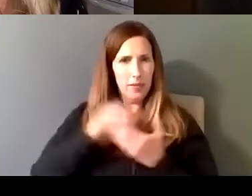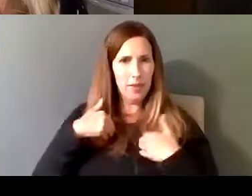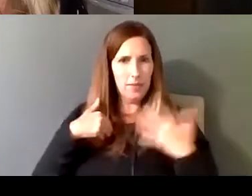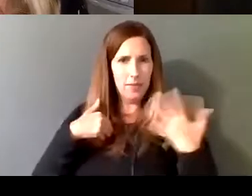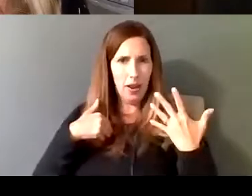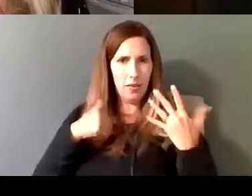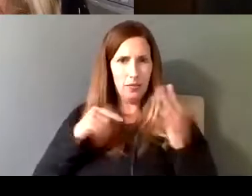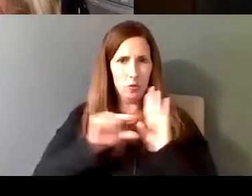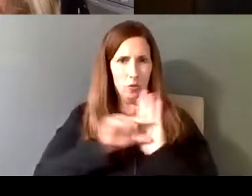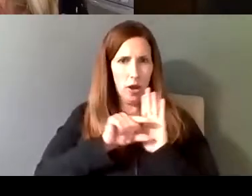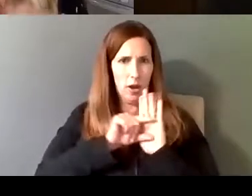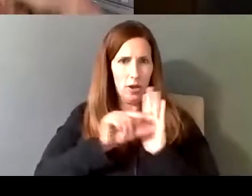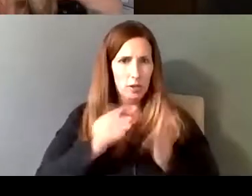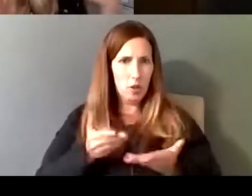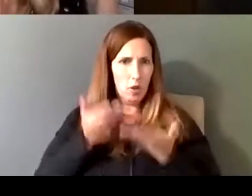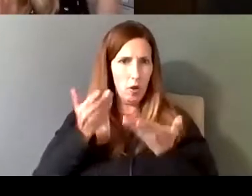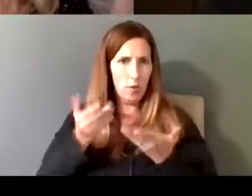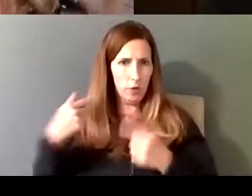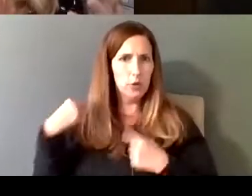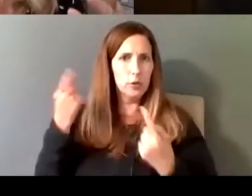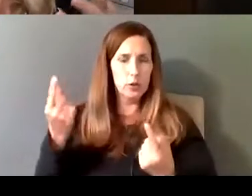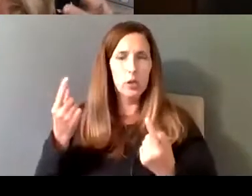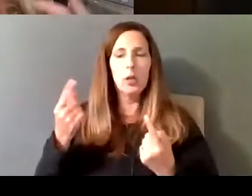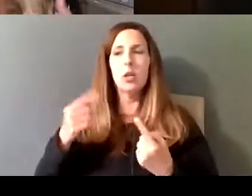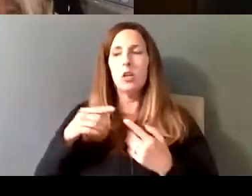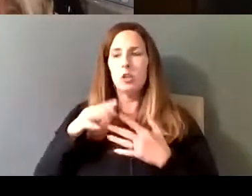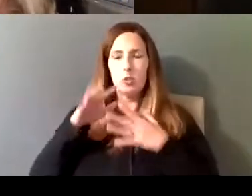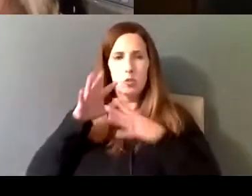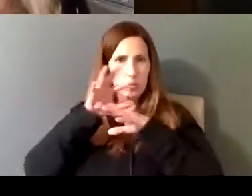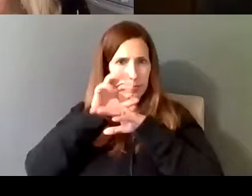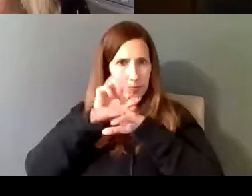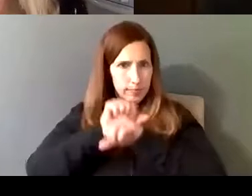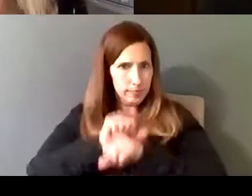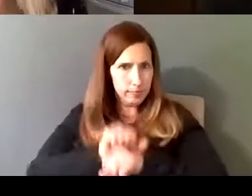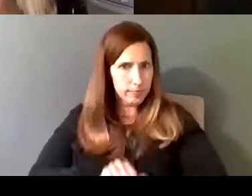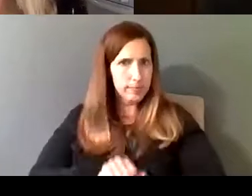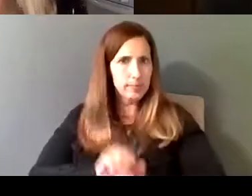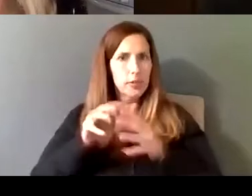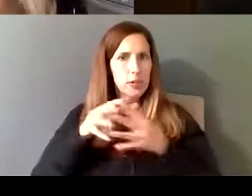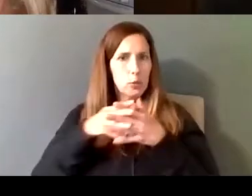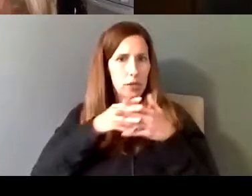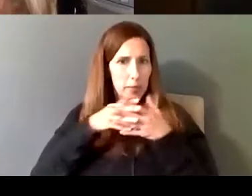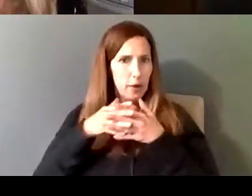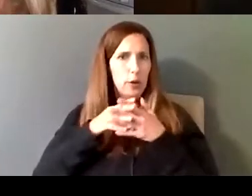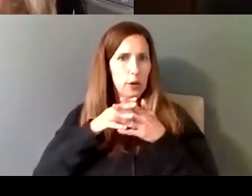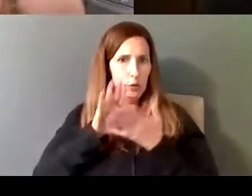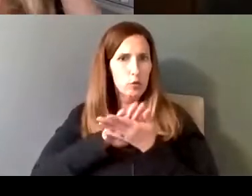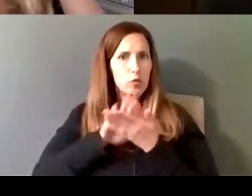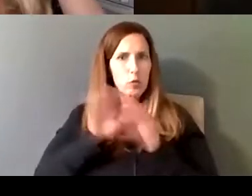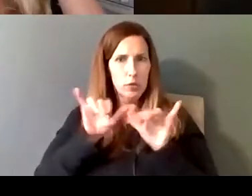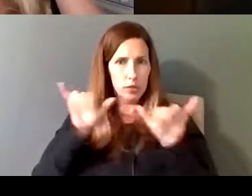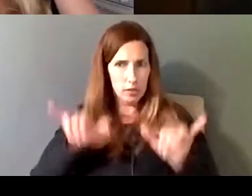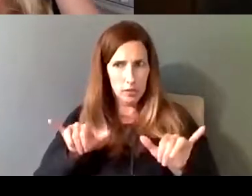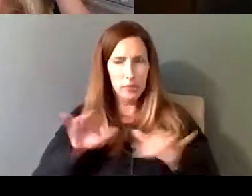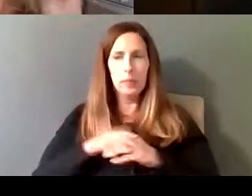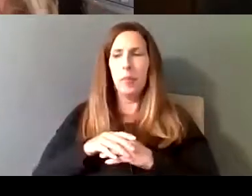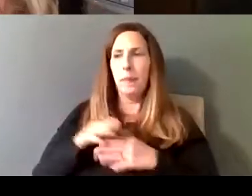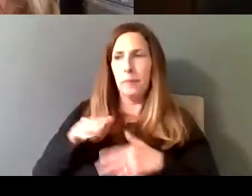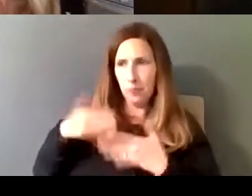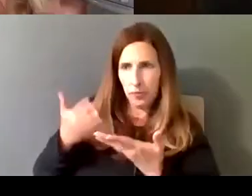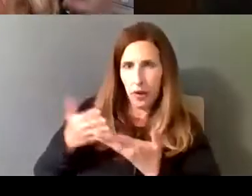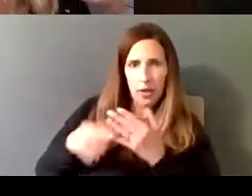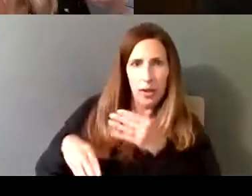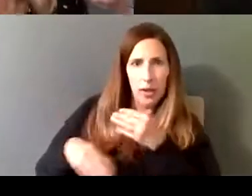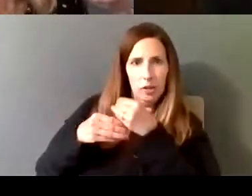at this point, to kind of acclimate to the American school system, to provide extra language